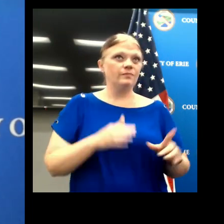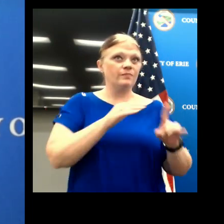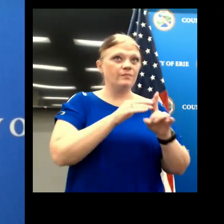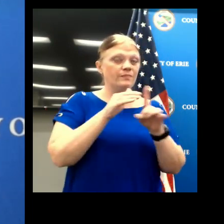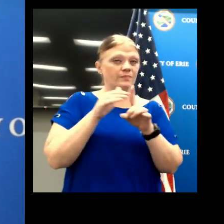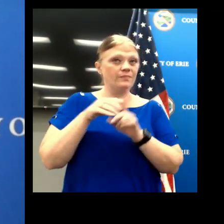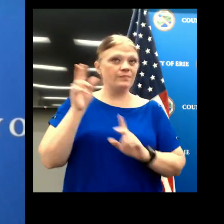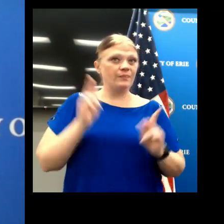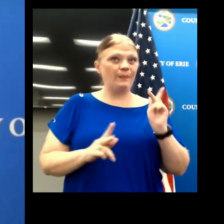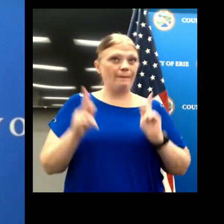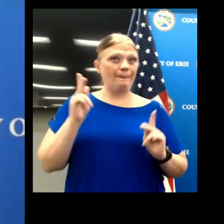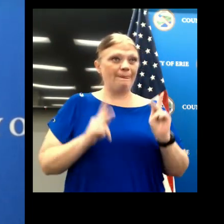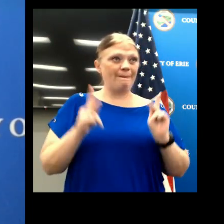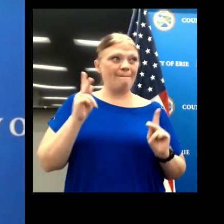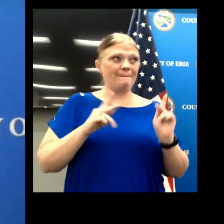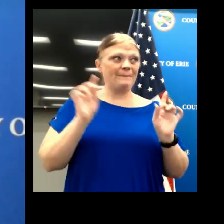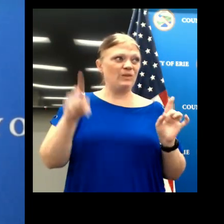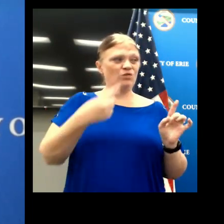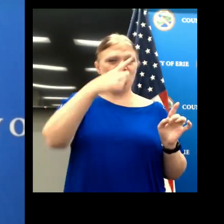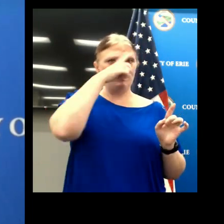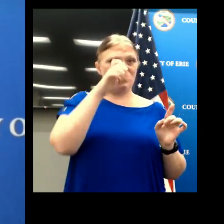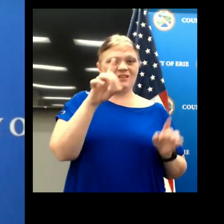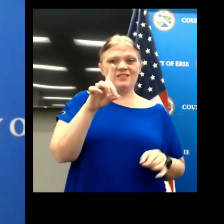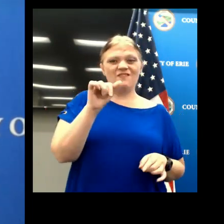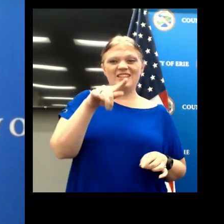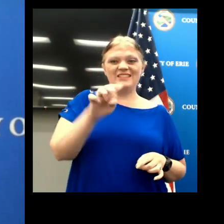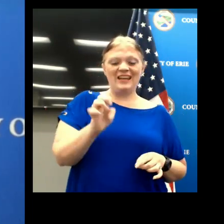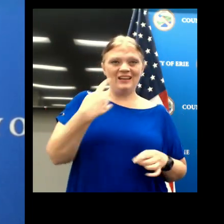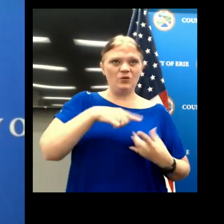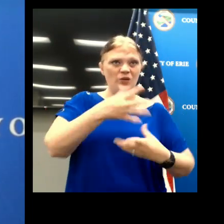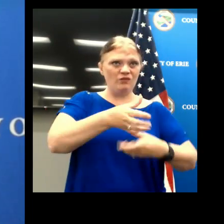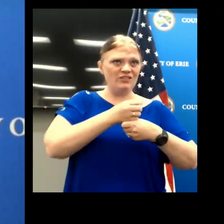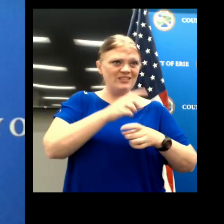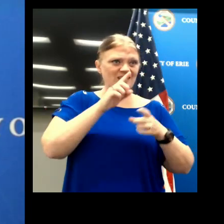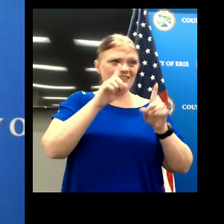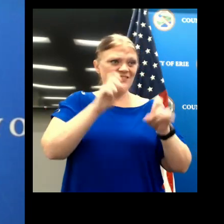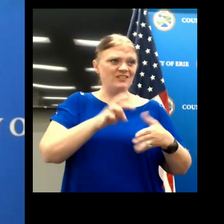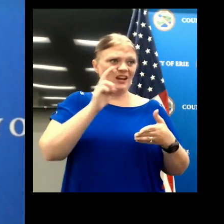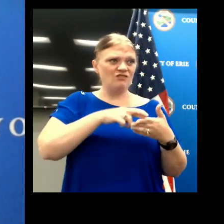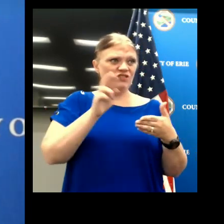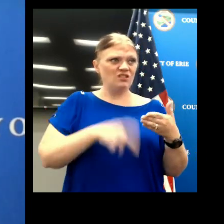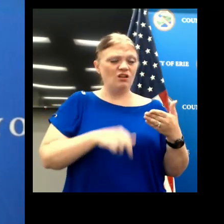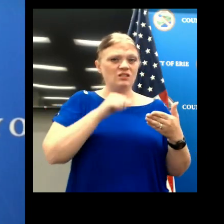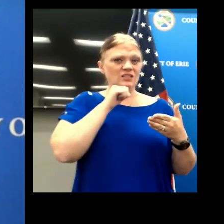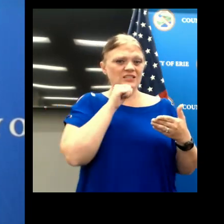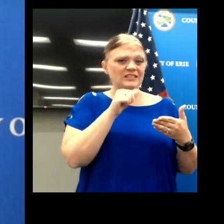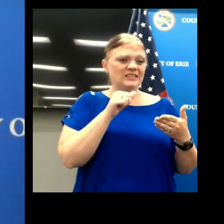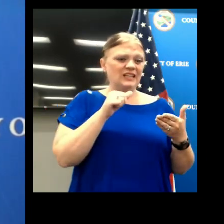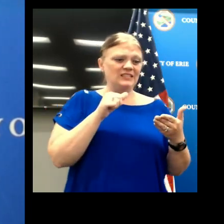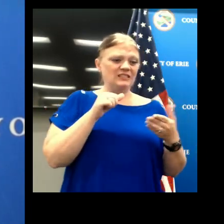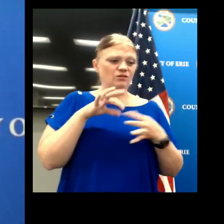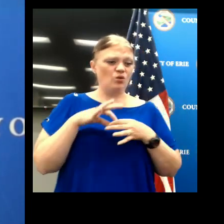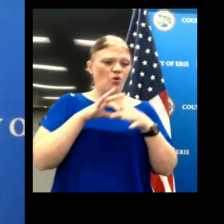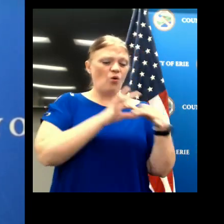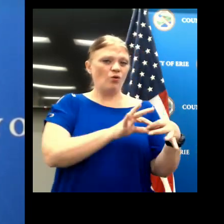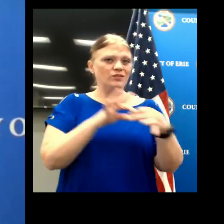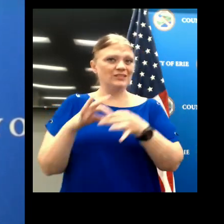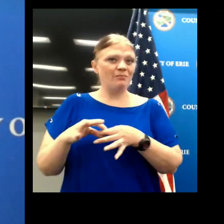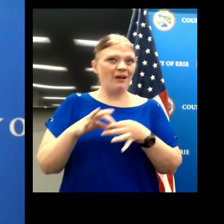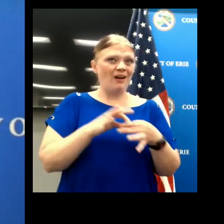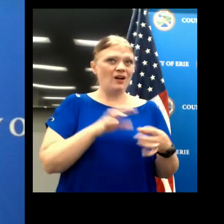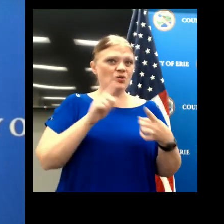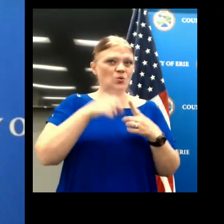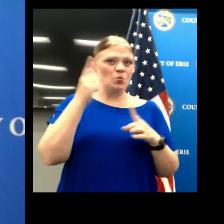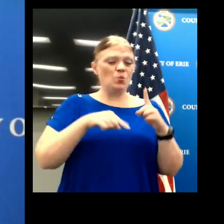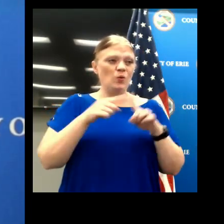people that just because of the date that we received the test result doesn't necessarily correspond to when